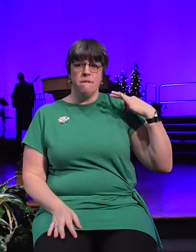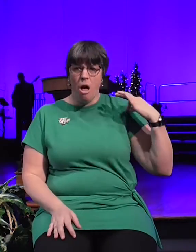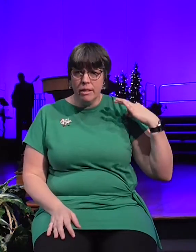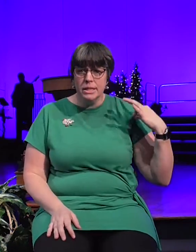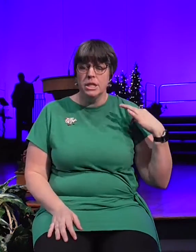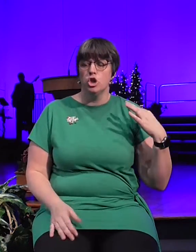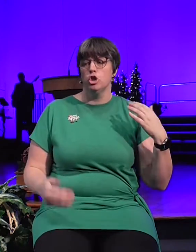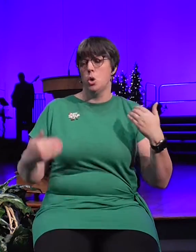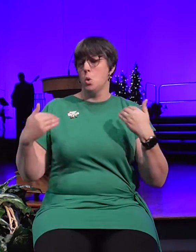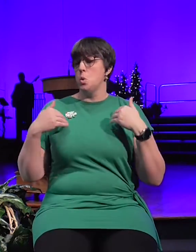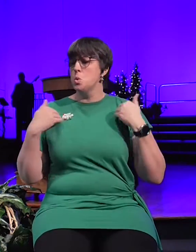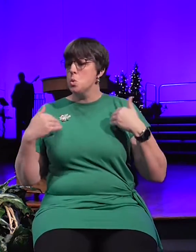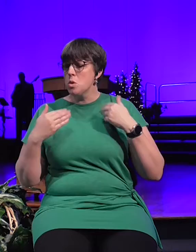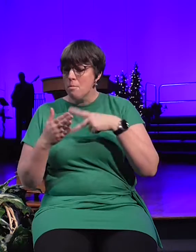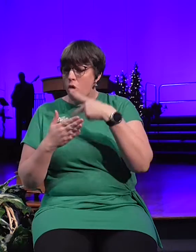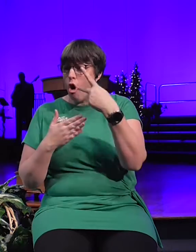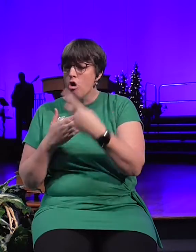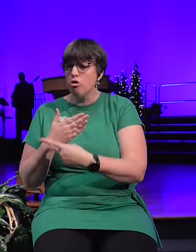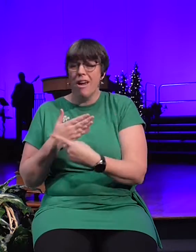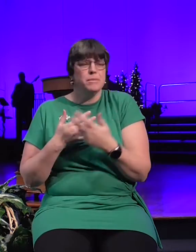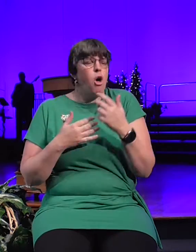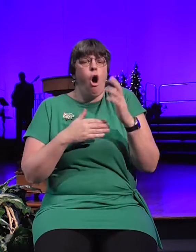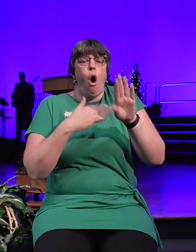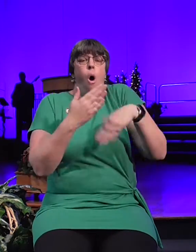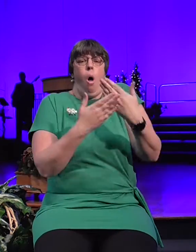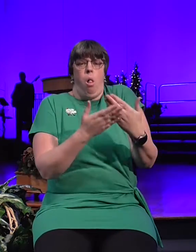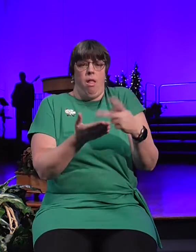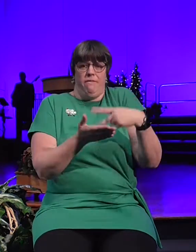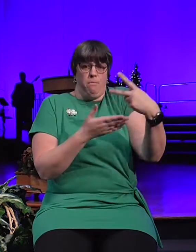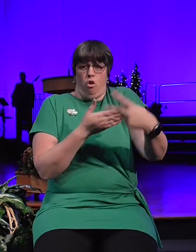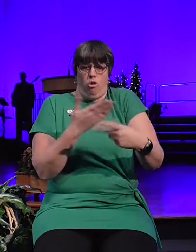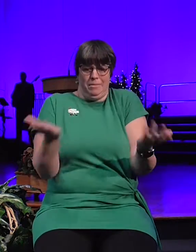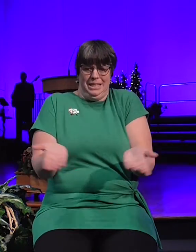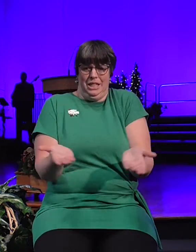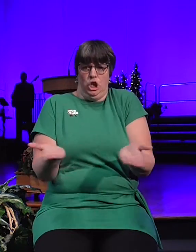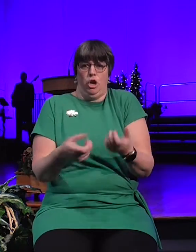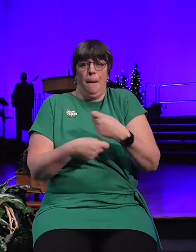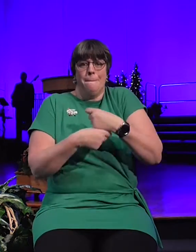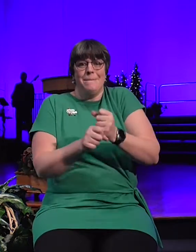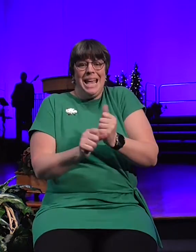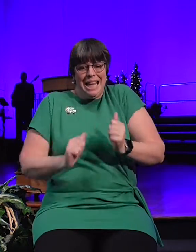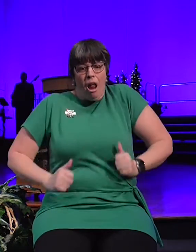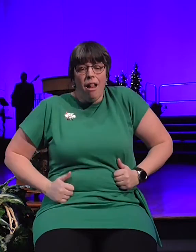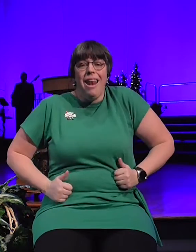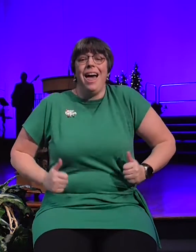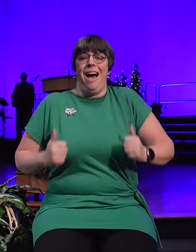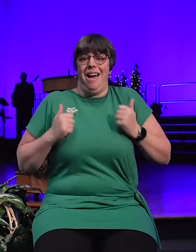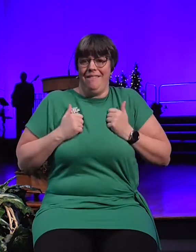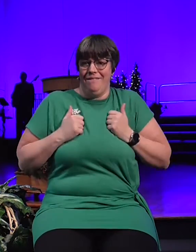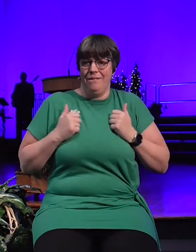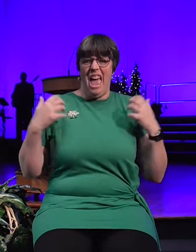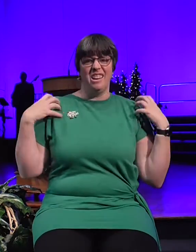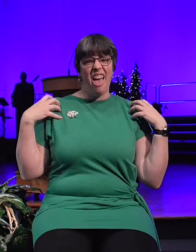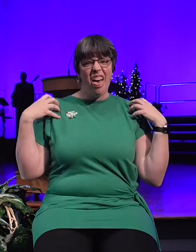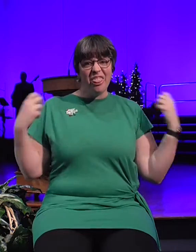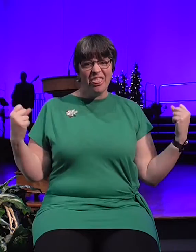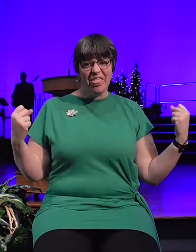our youth program, for all of the programs in our church that make this alive and